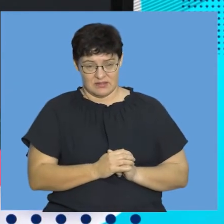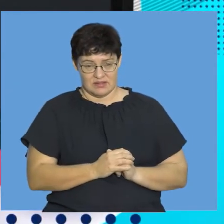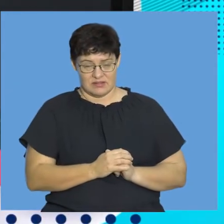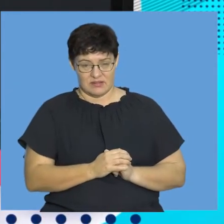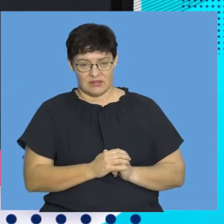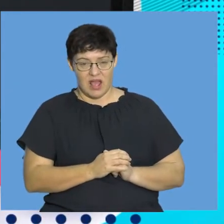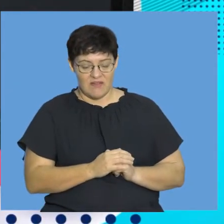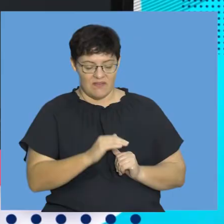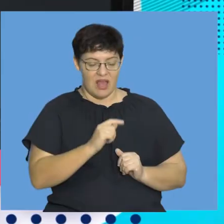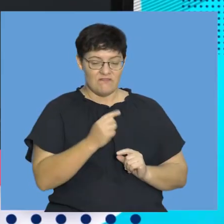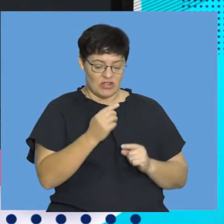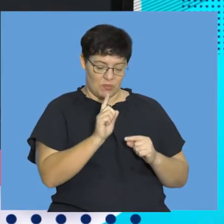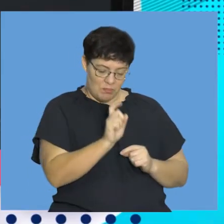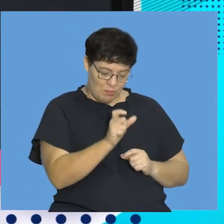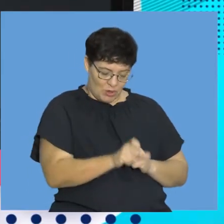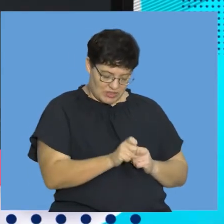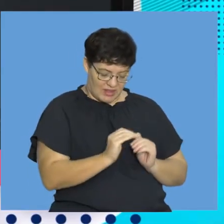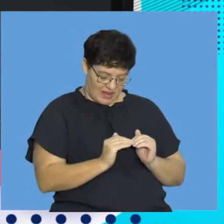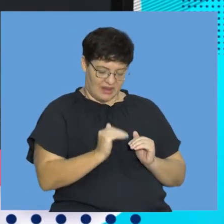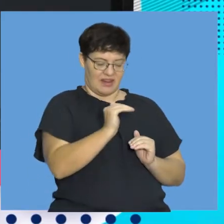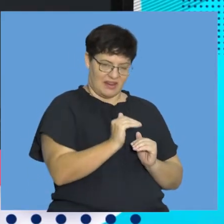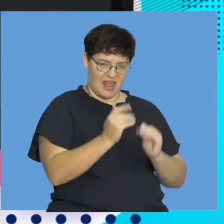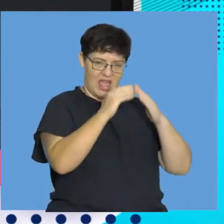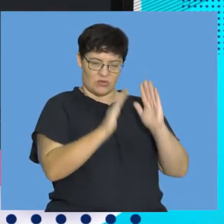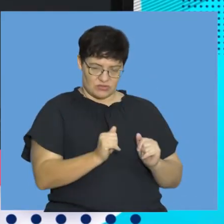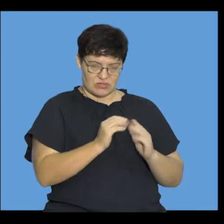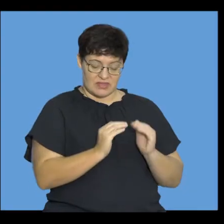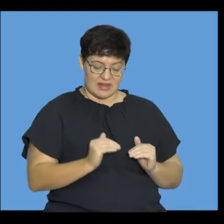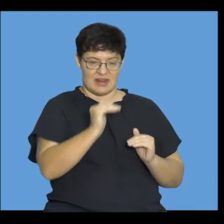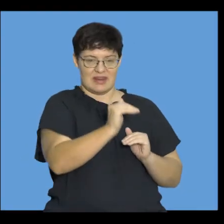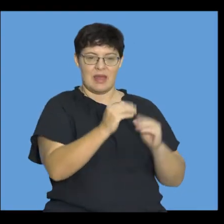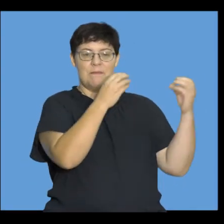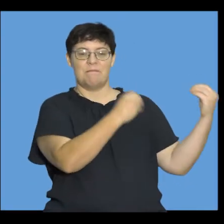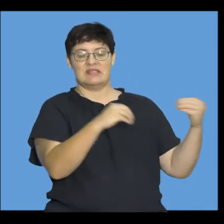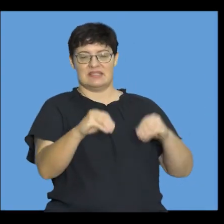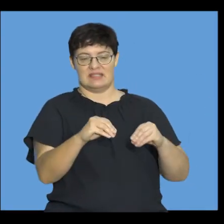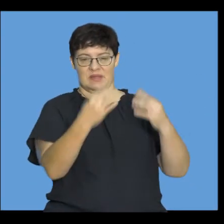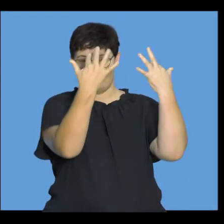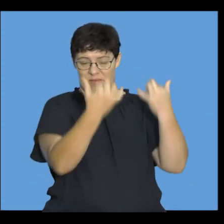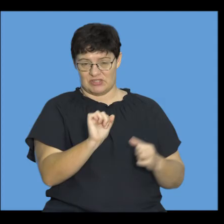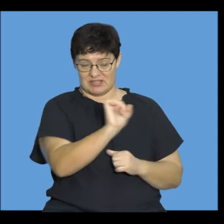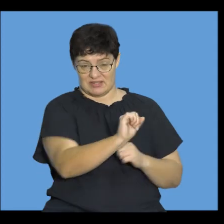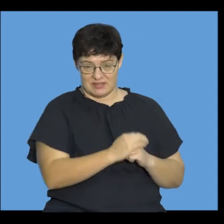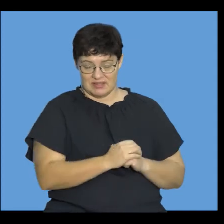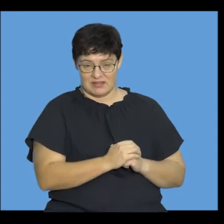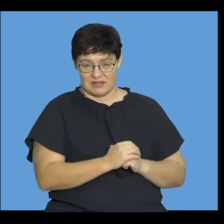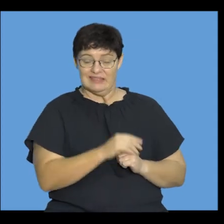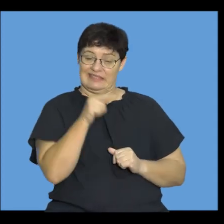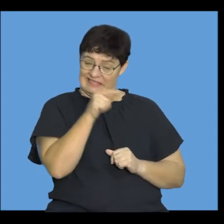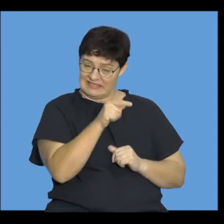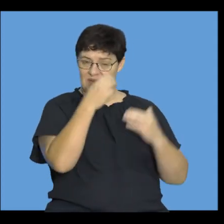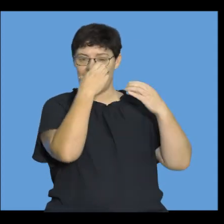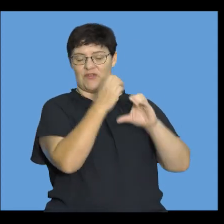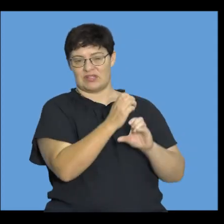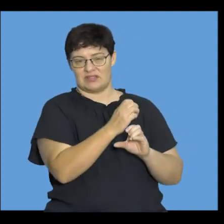homes. Can you see? We're moving to different levels of budgeting. Then we also spoke about a business budget.